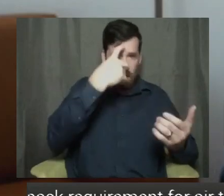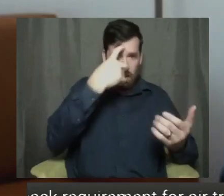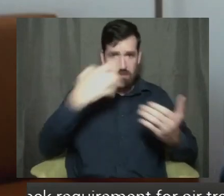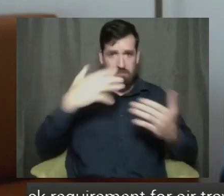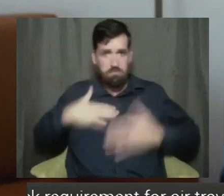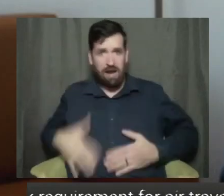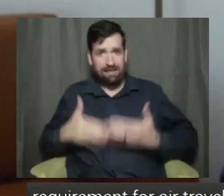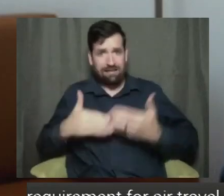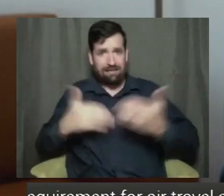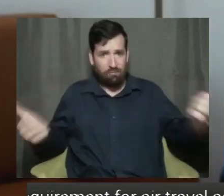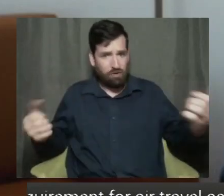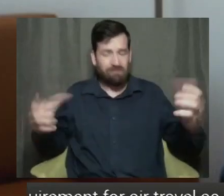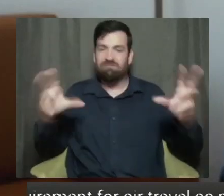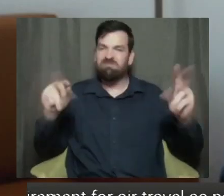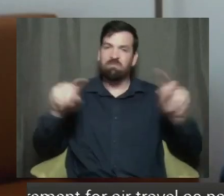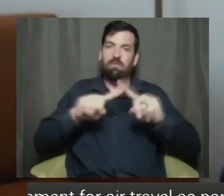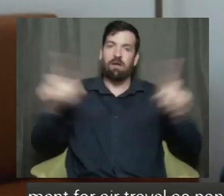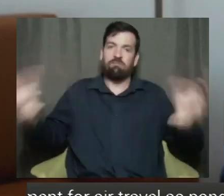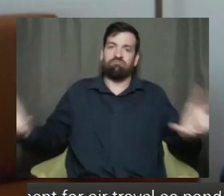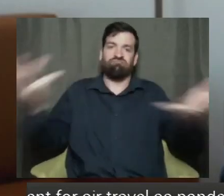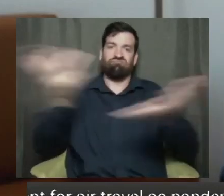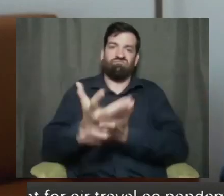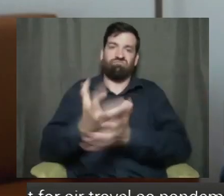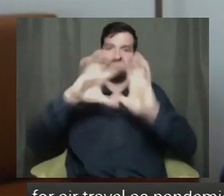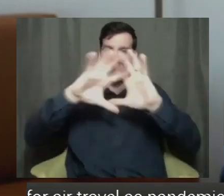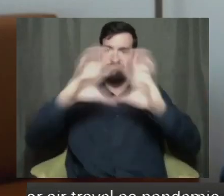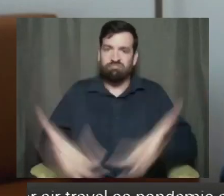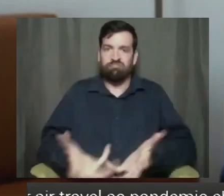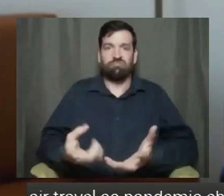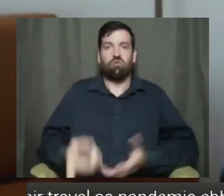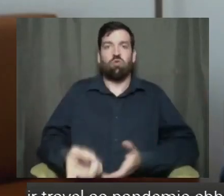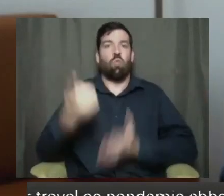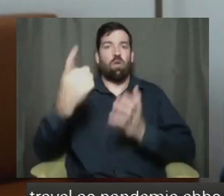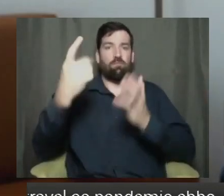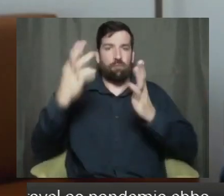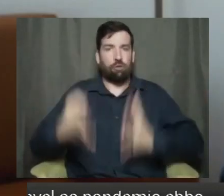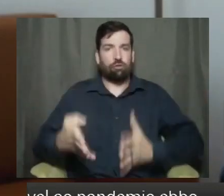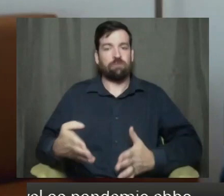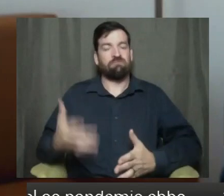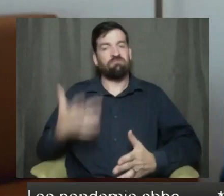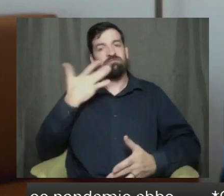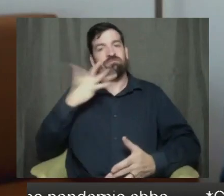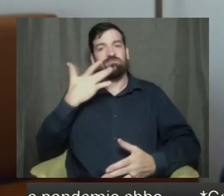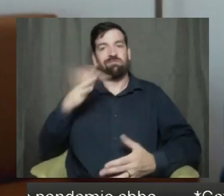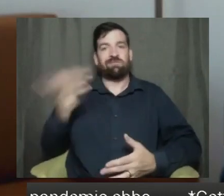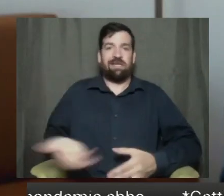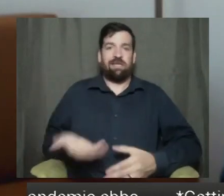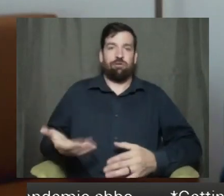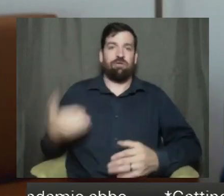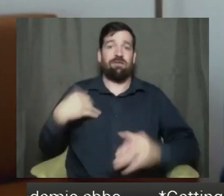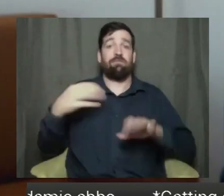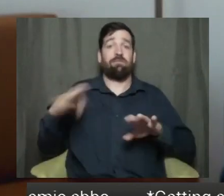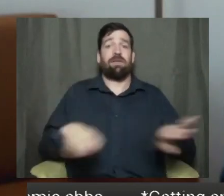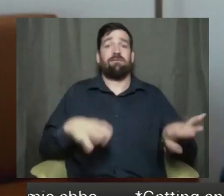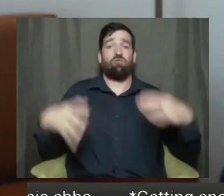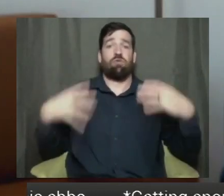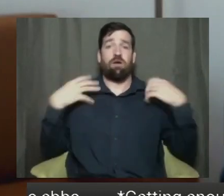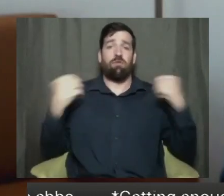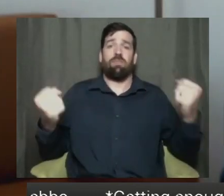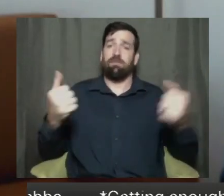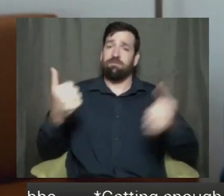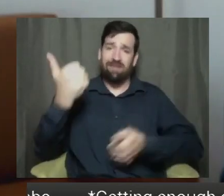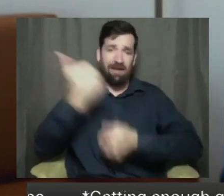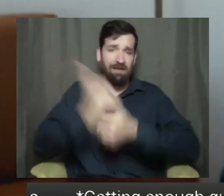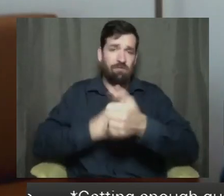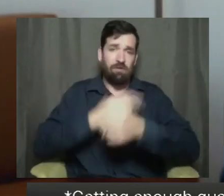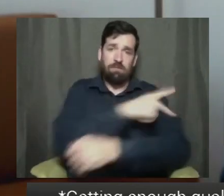as a whole person. So we are very fortunate here that we have behavioral health services on site. So we screen every patient